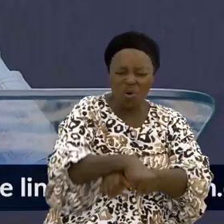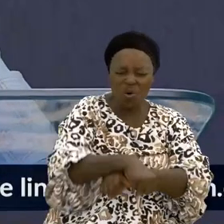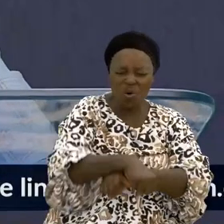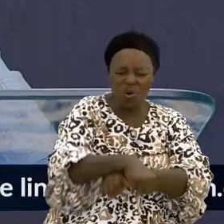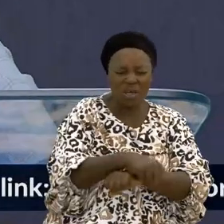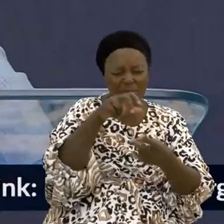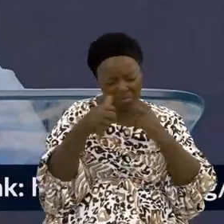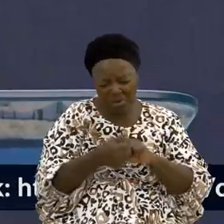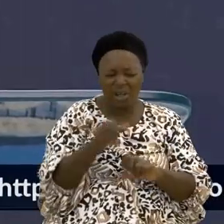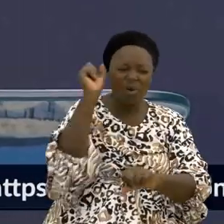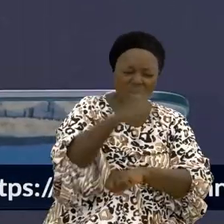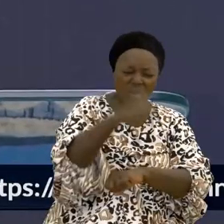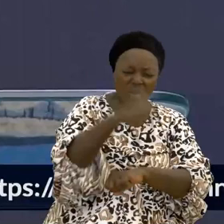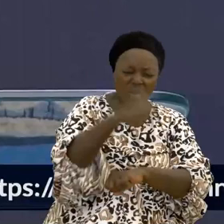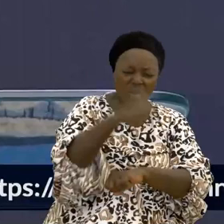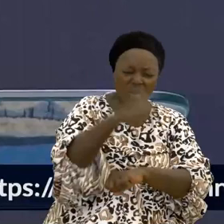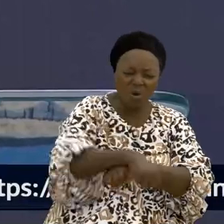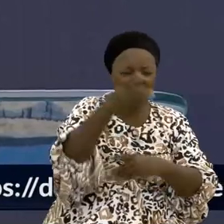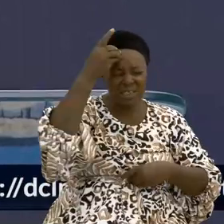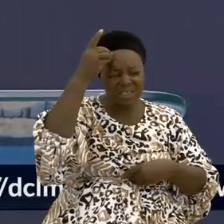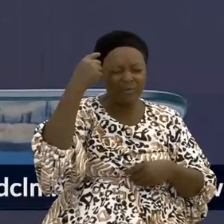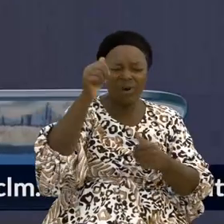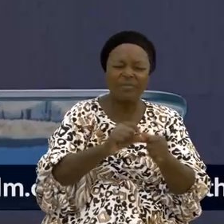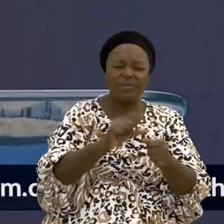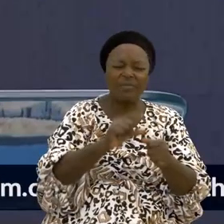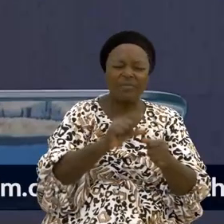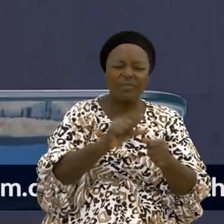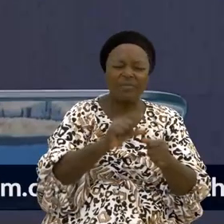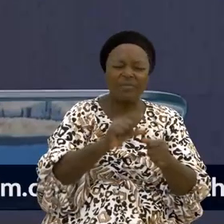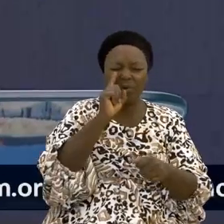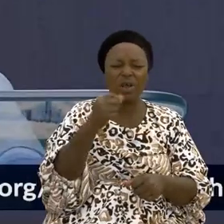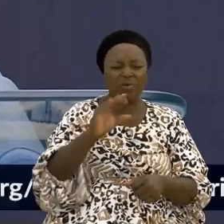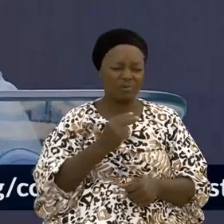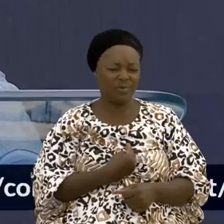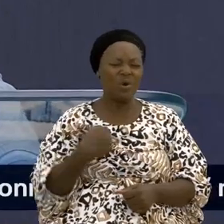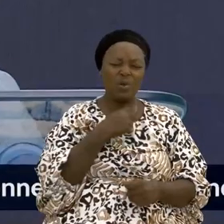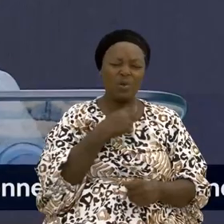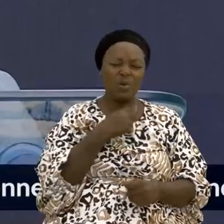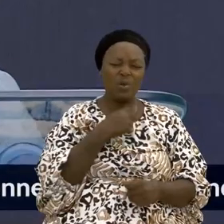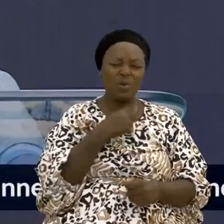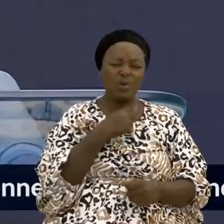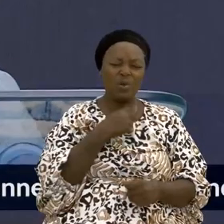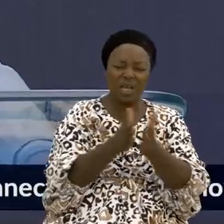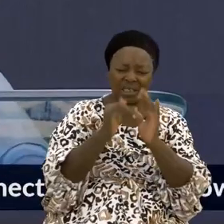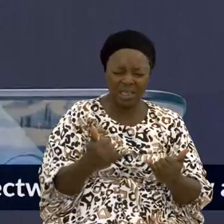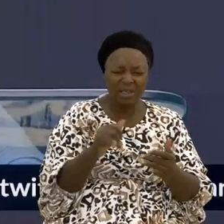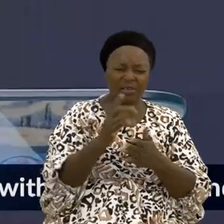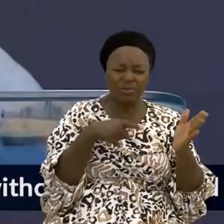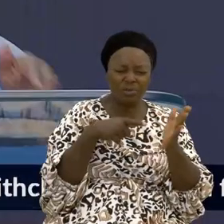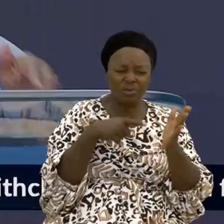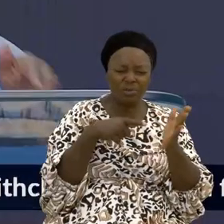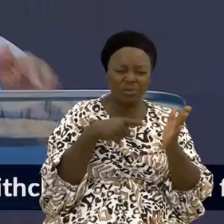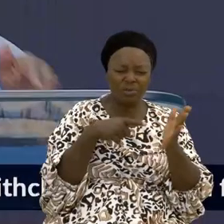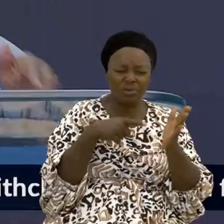infirmity, conquered disease for every one of us. We're asking now, you manifest